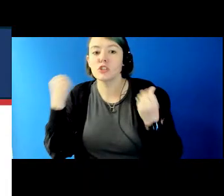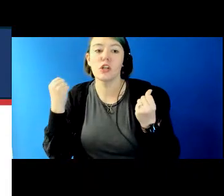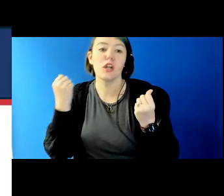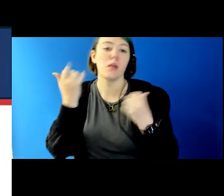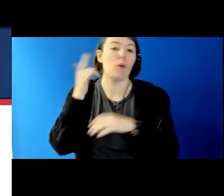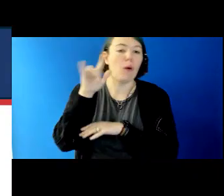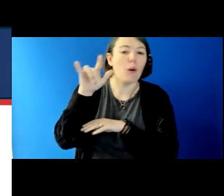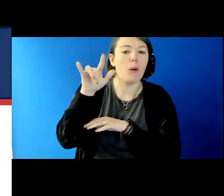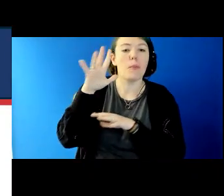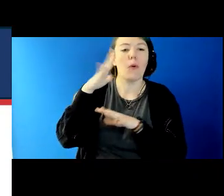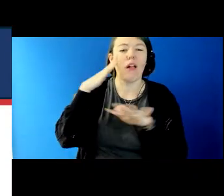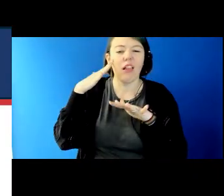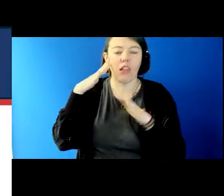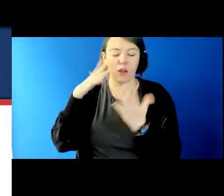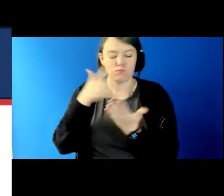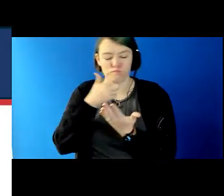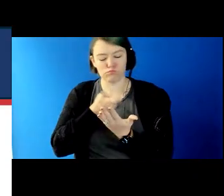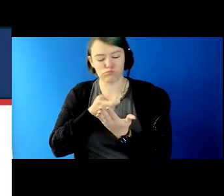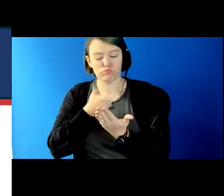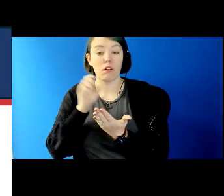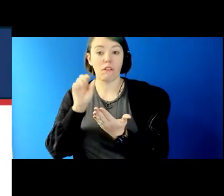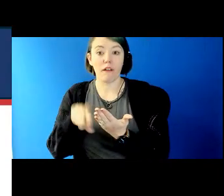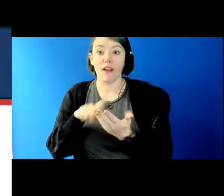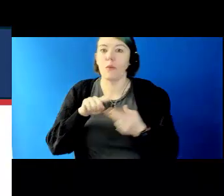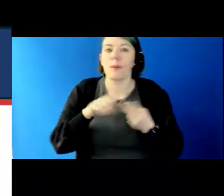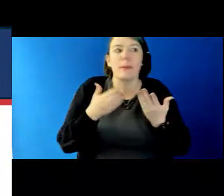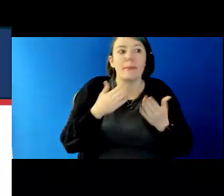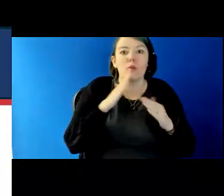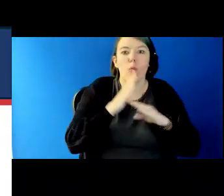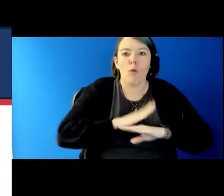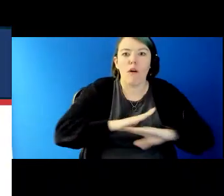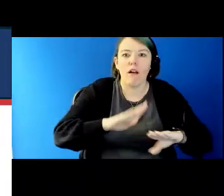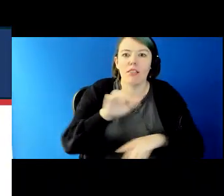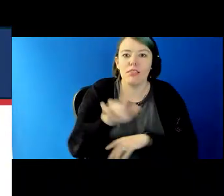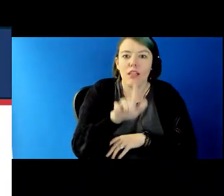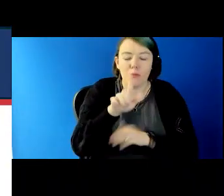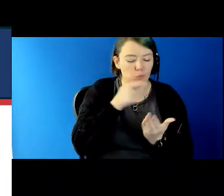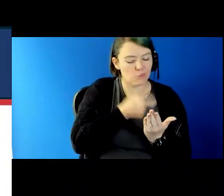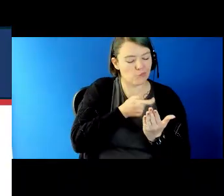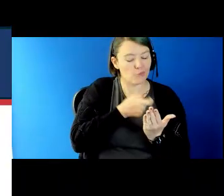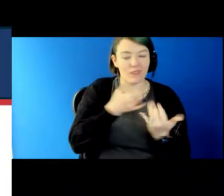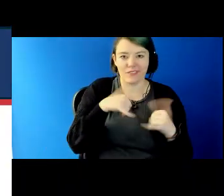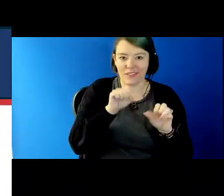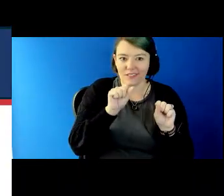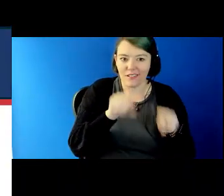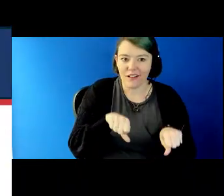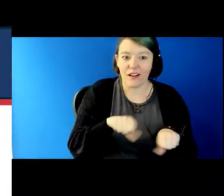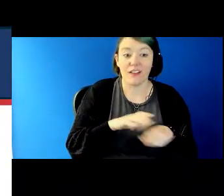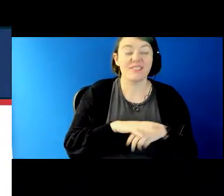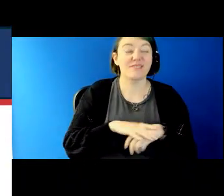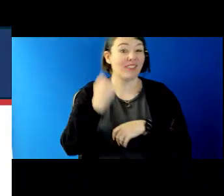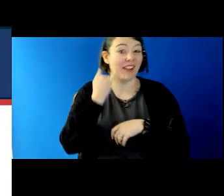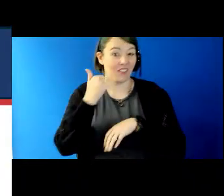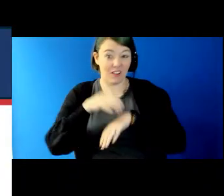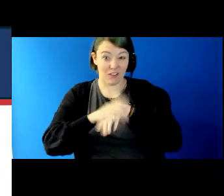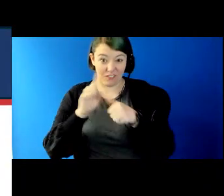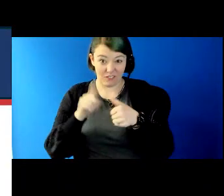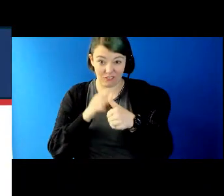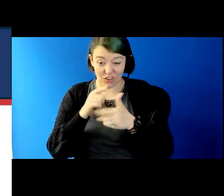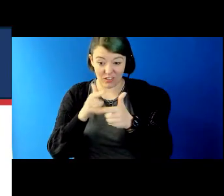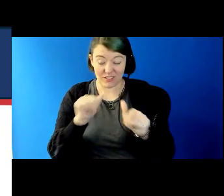offices. Captions also support language learners, and they improve comprehension for many viewers. Another example